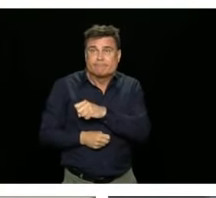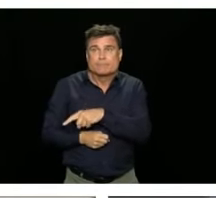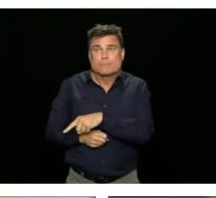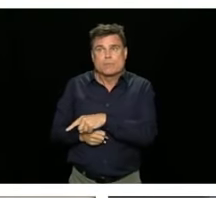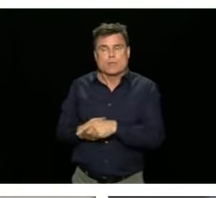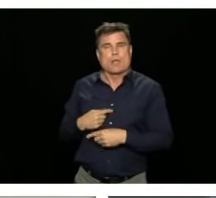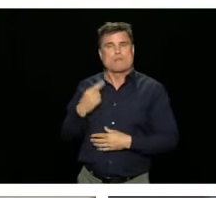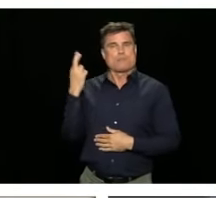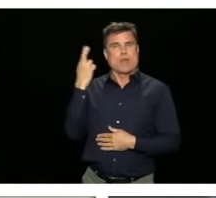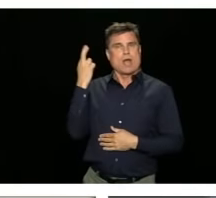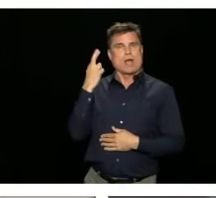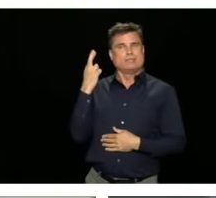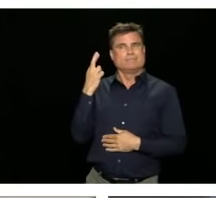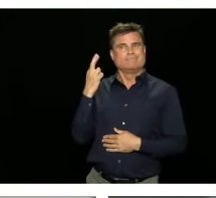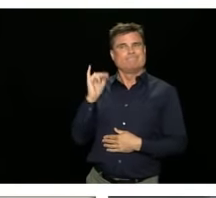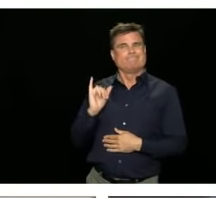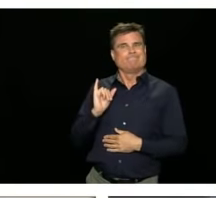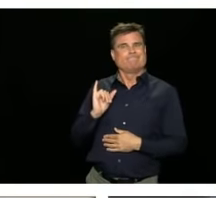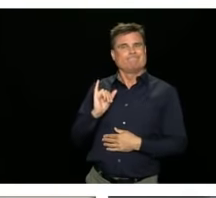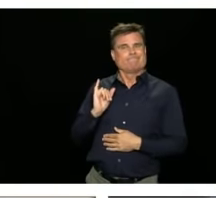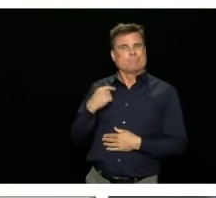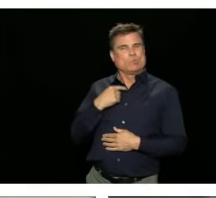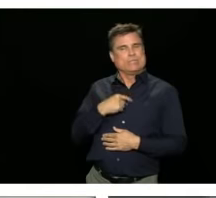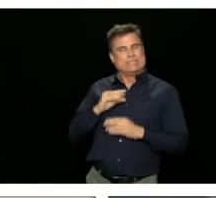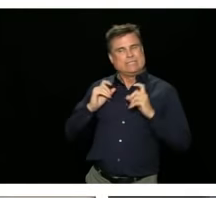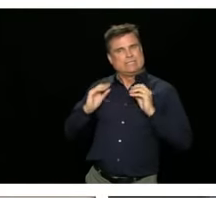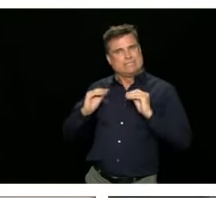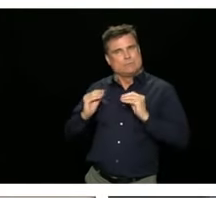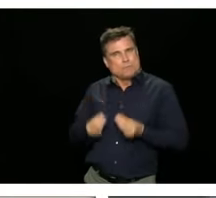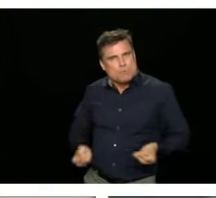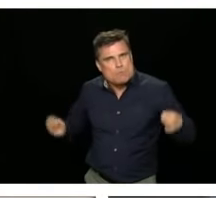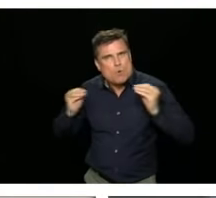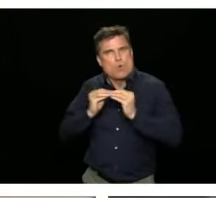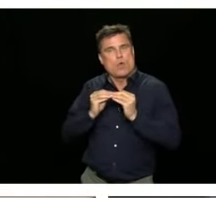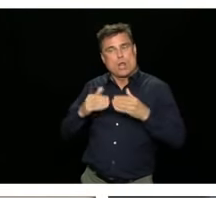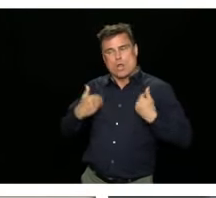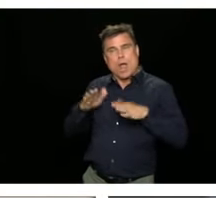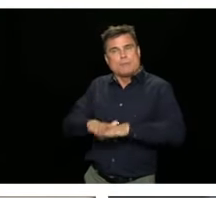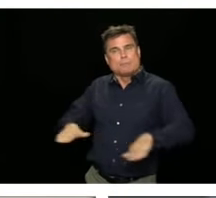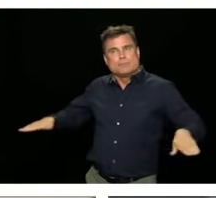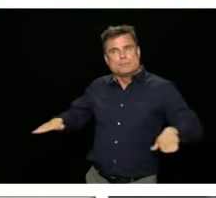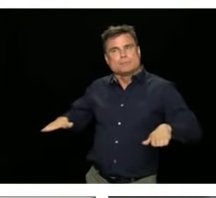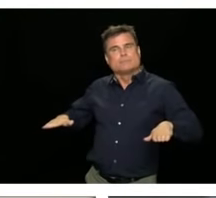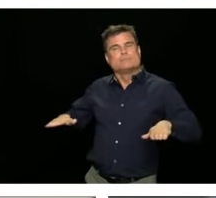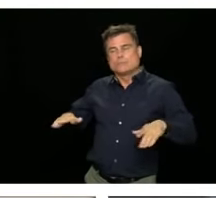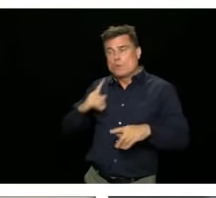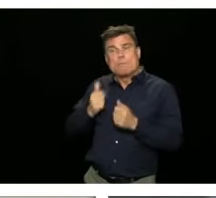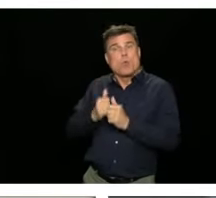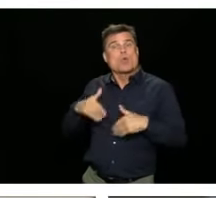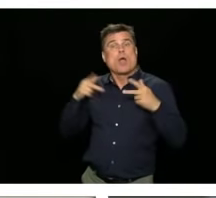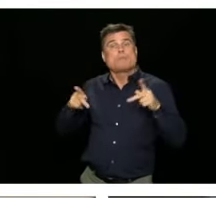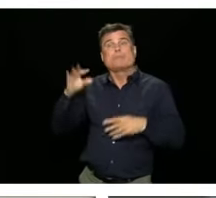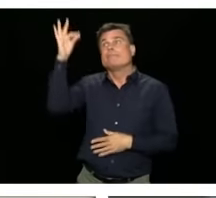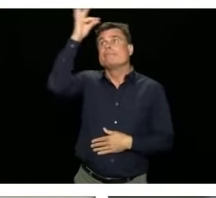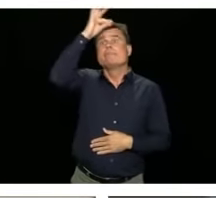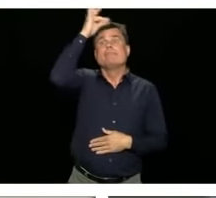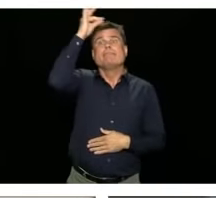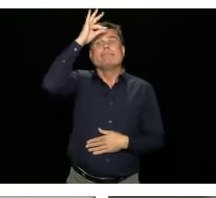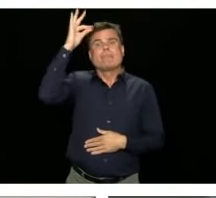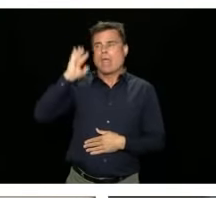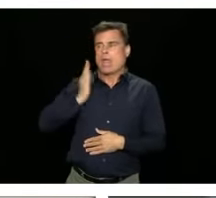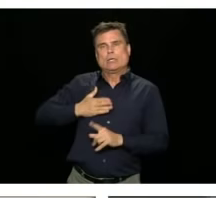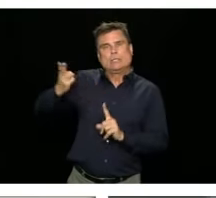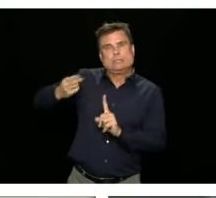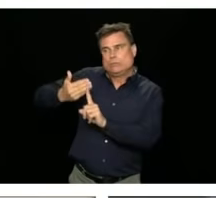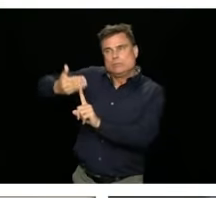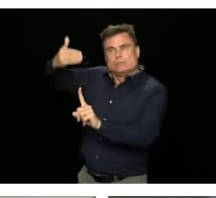I think I'm excited that there's going to be a collaboration to help put this curriculum together. And I think it can't come soon enough.